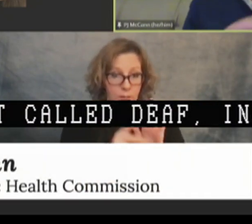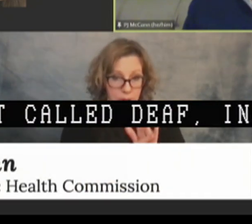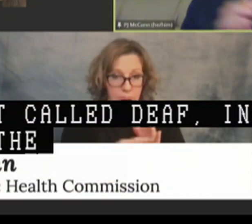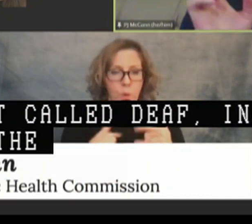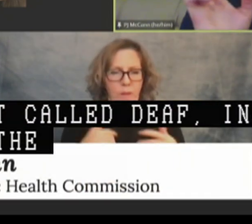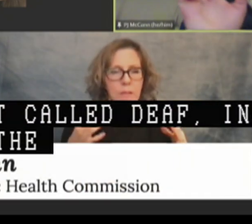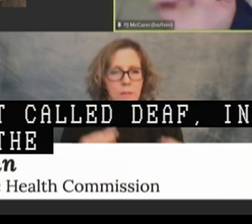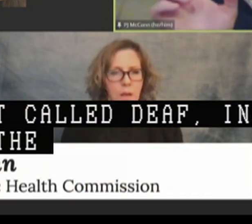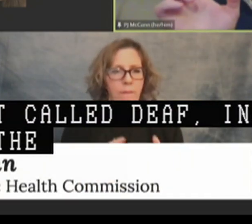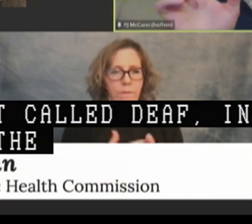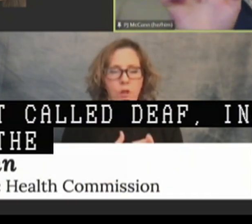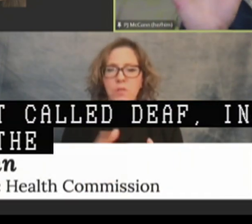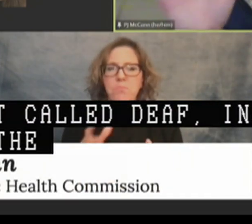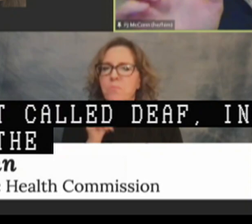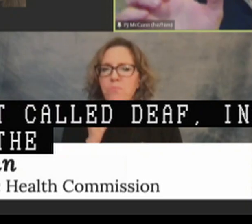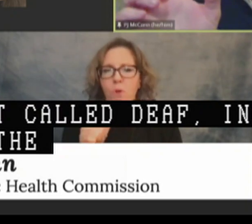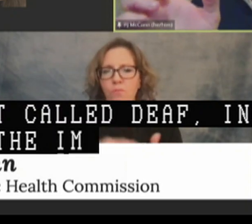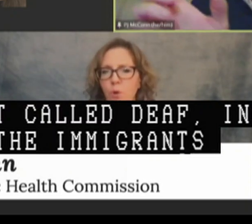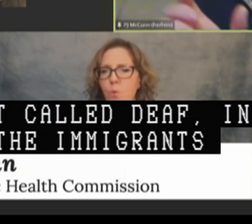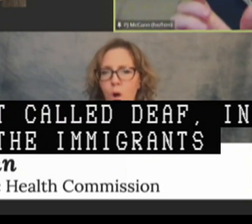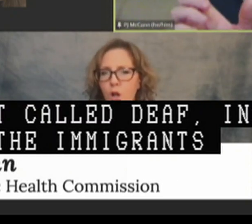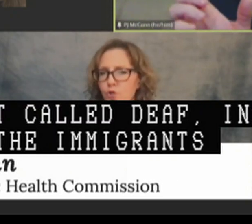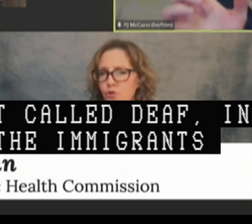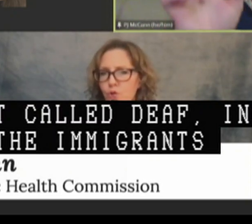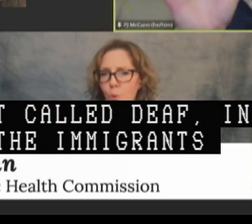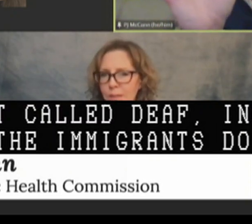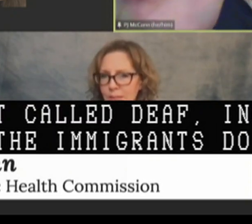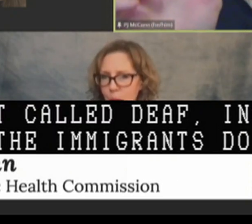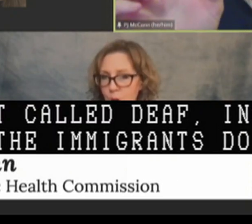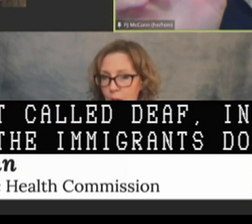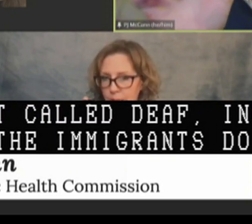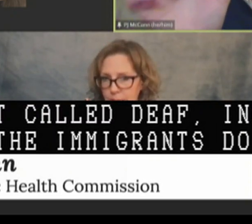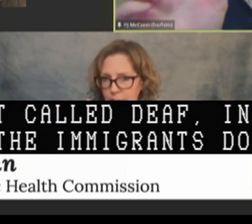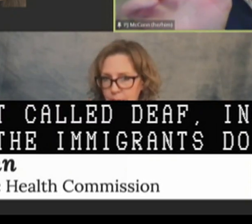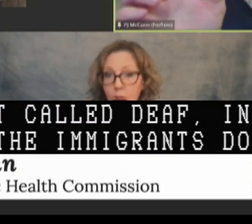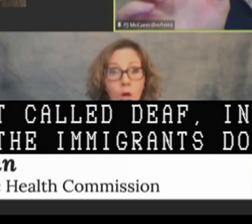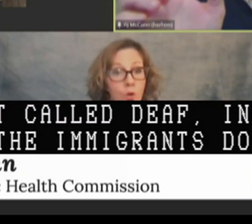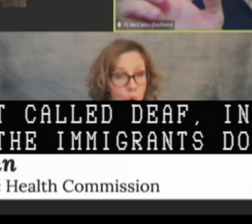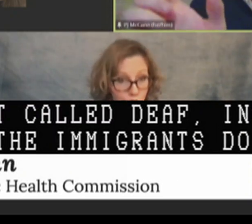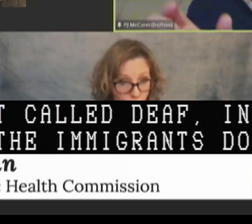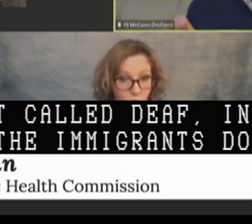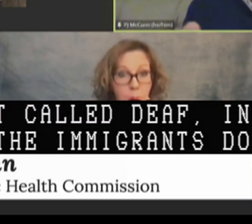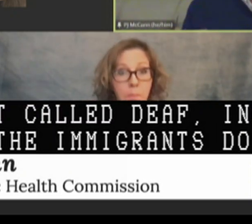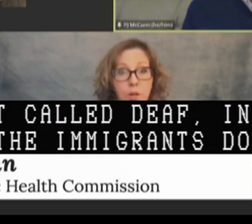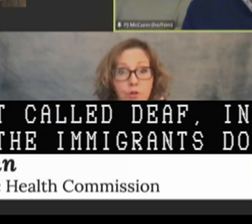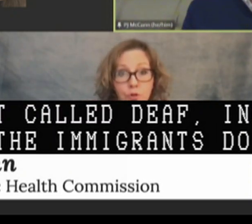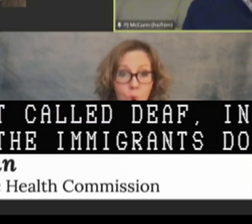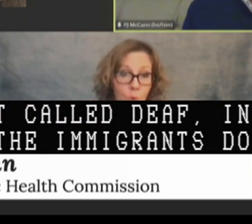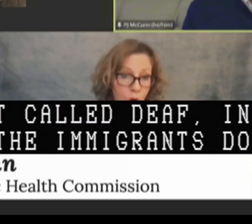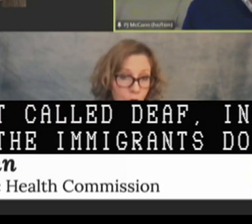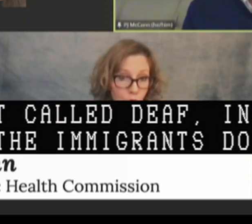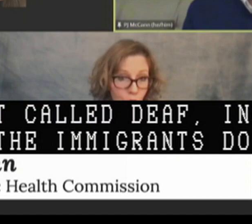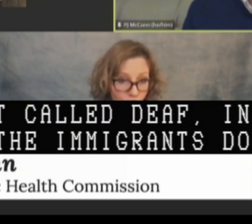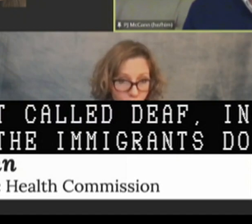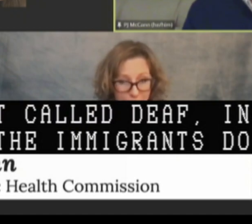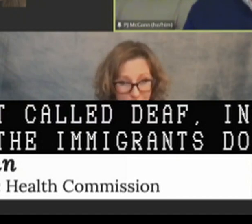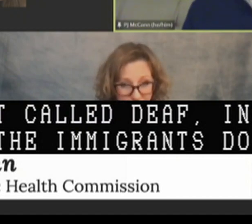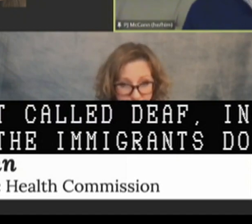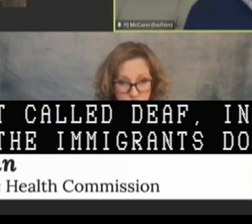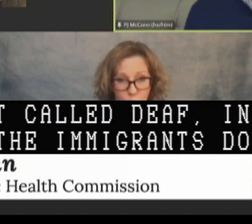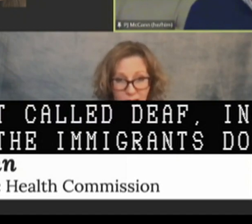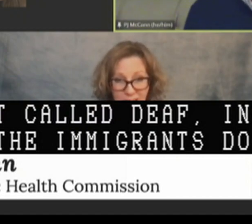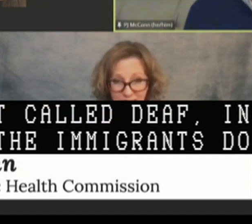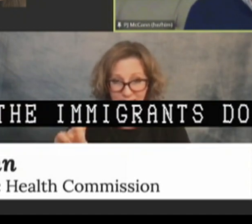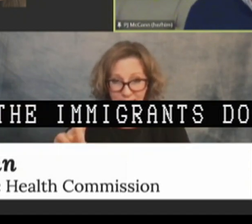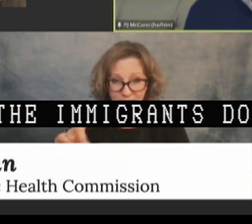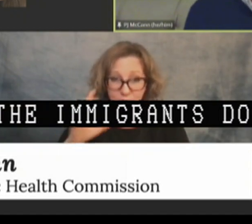require people to show a separate ID. In New York, you have to show your government issue ID as well as your vaccine card.